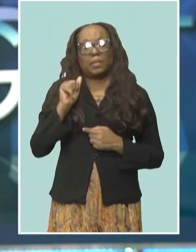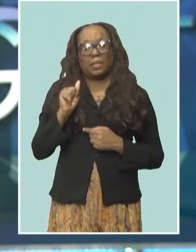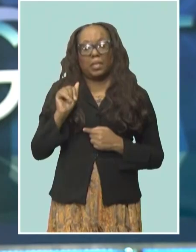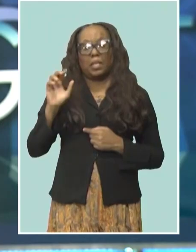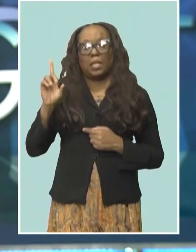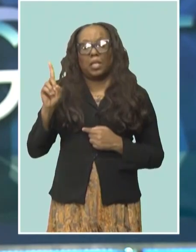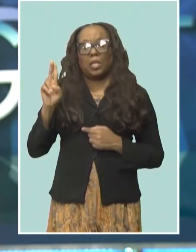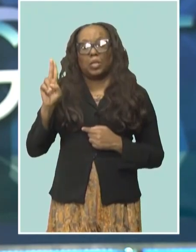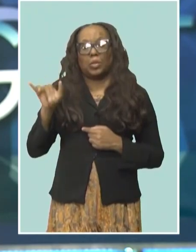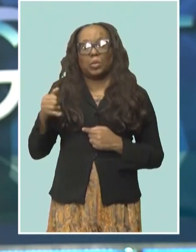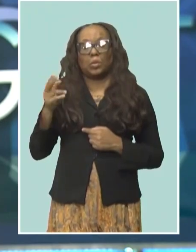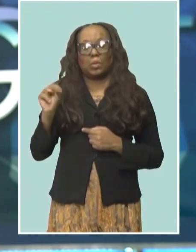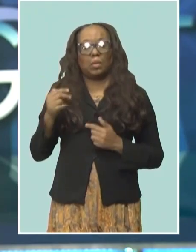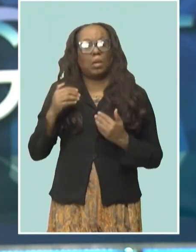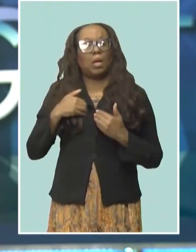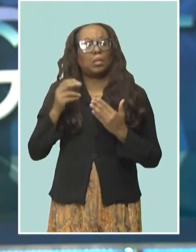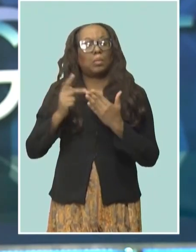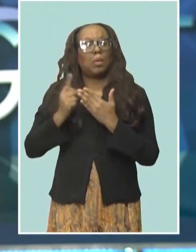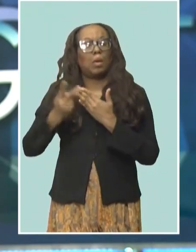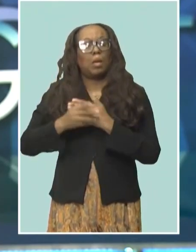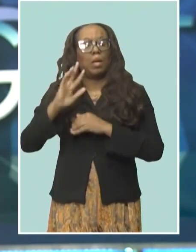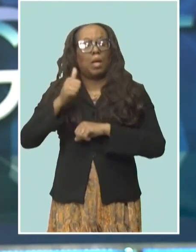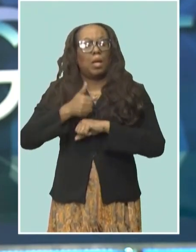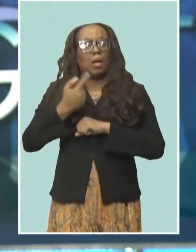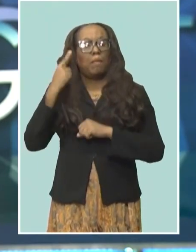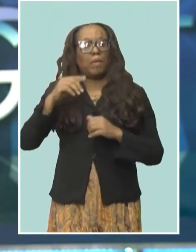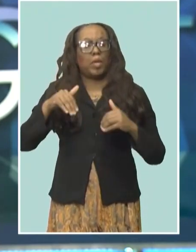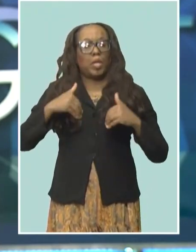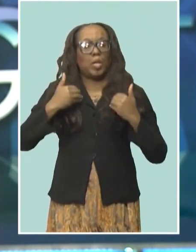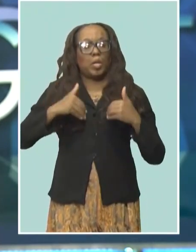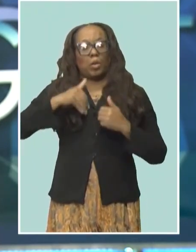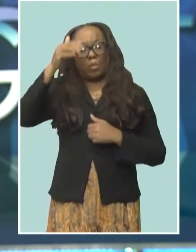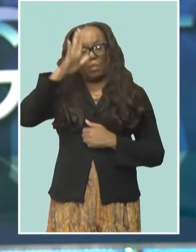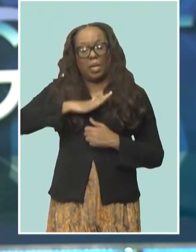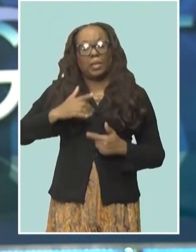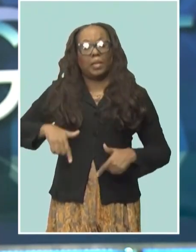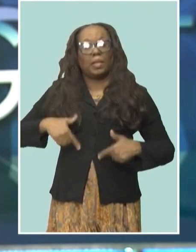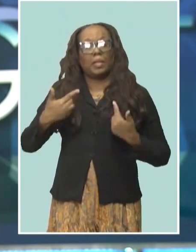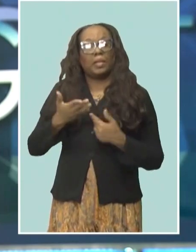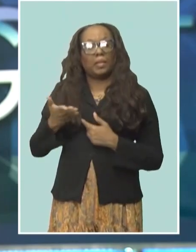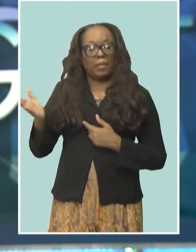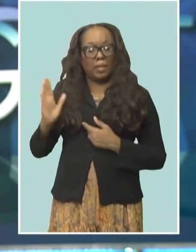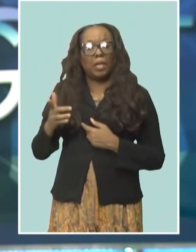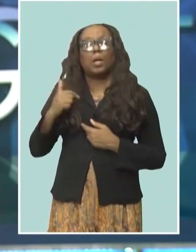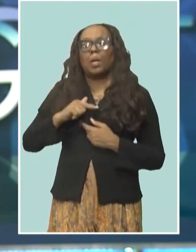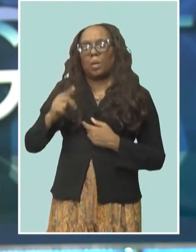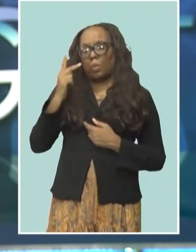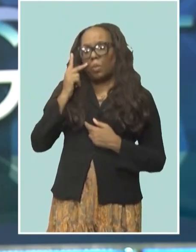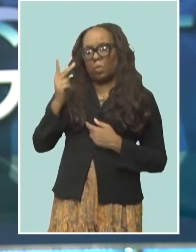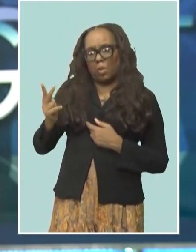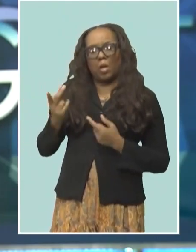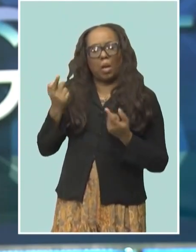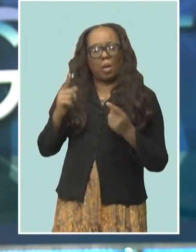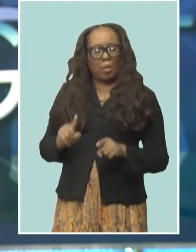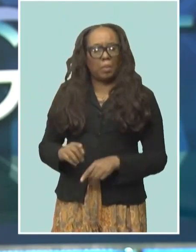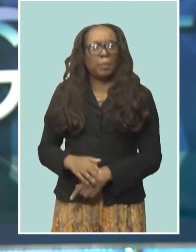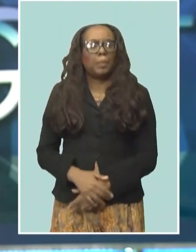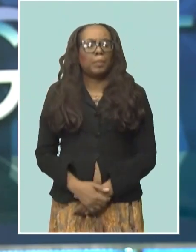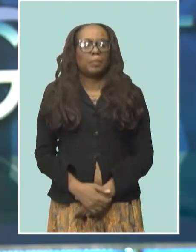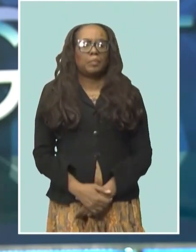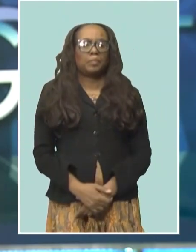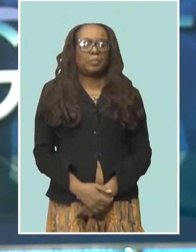young men in the constituency. Trevor Thorpe caught up with the candidates in Trent St. James, and he files this